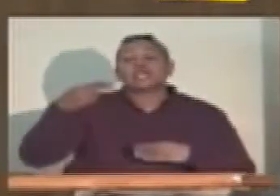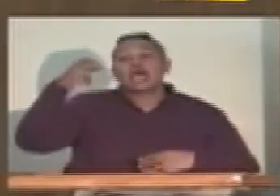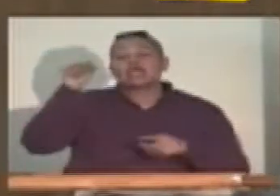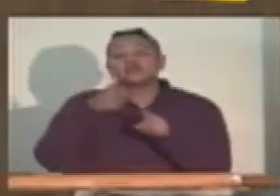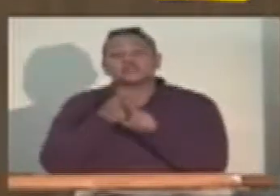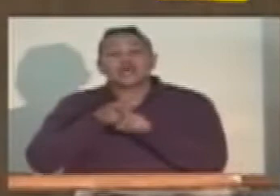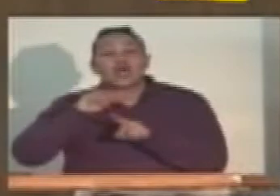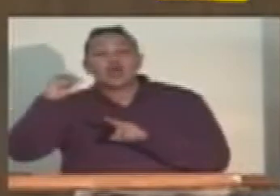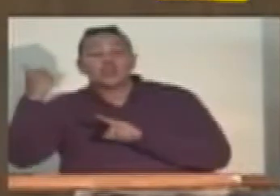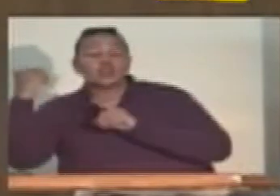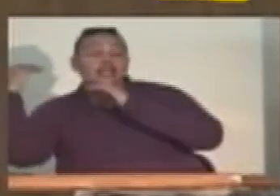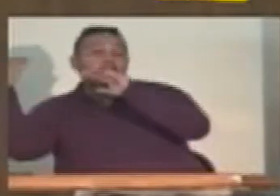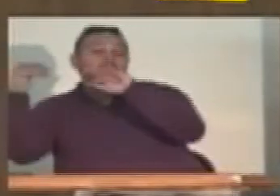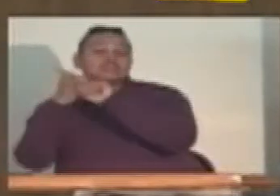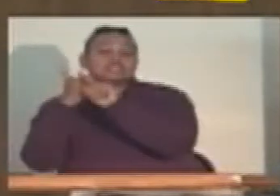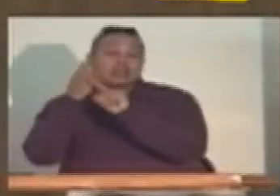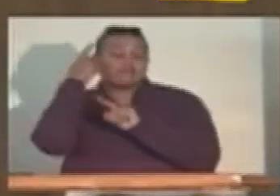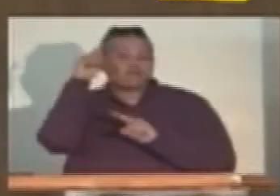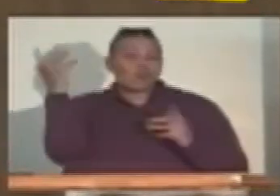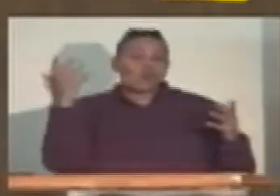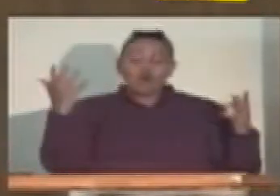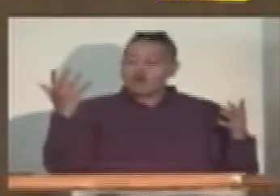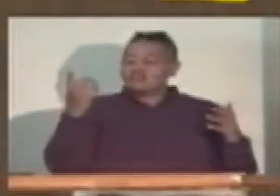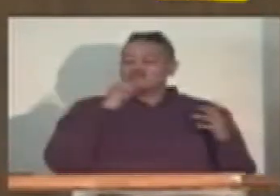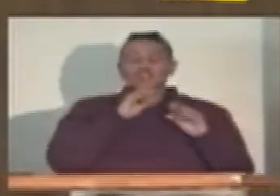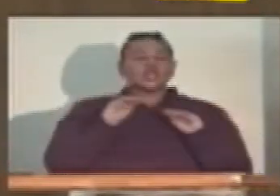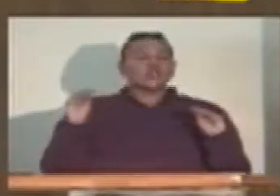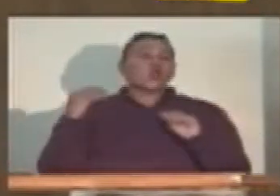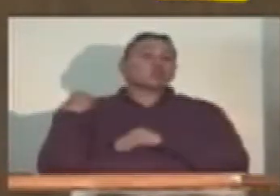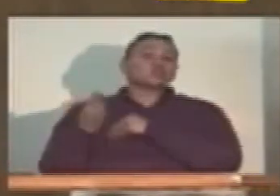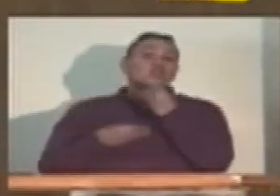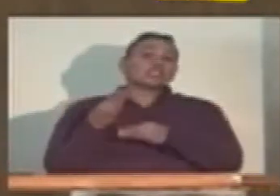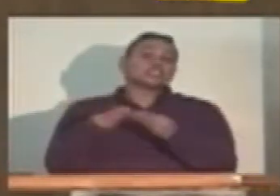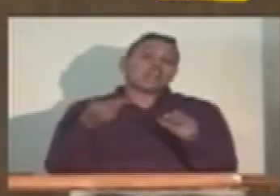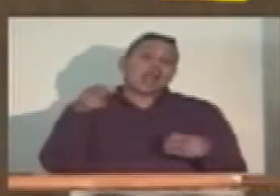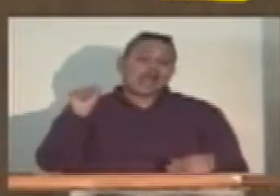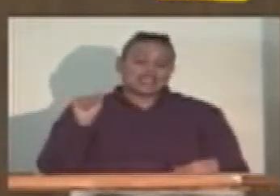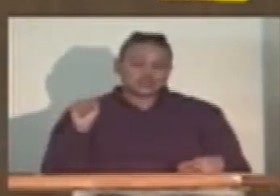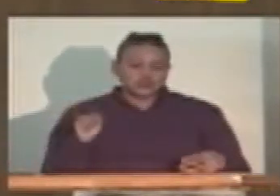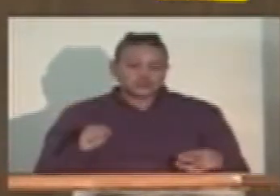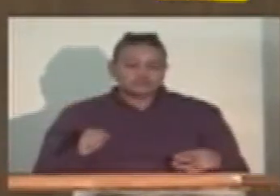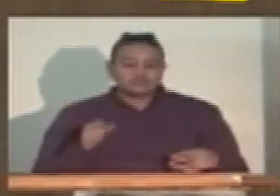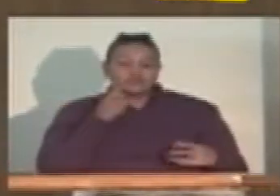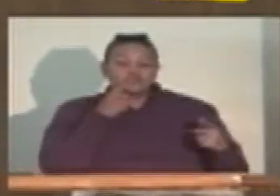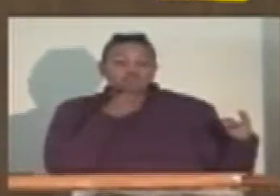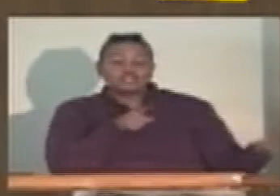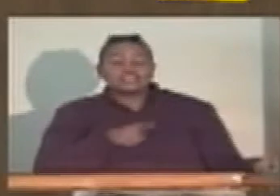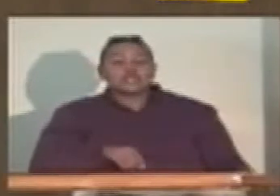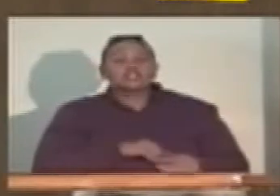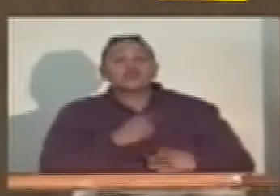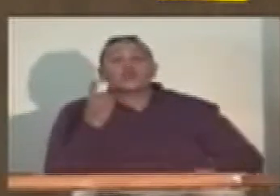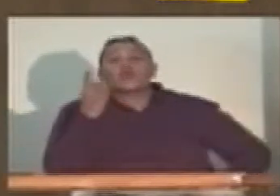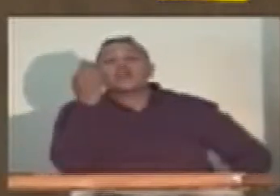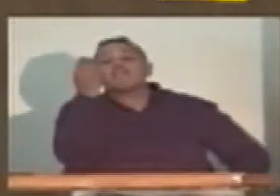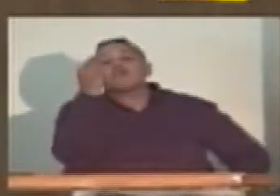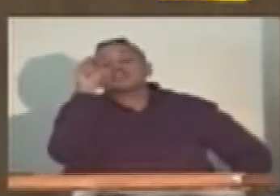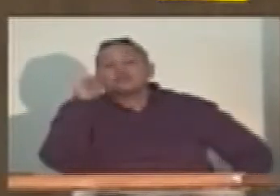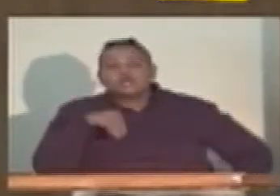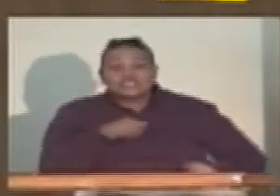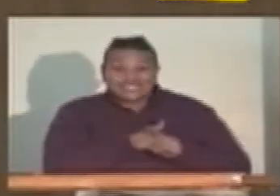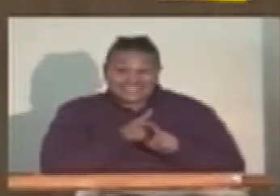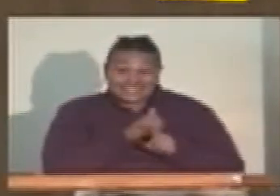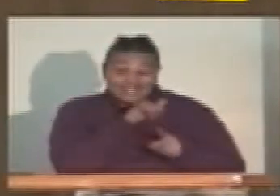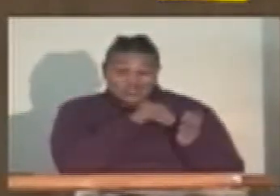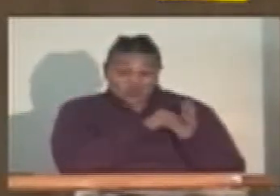and another level for the so-called non-traditional high schools, resulting in only 14% of